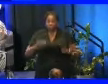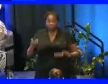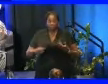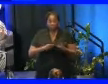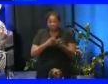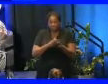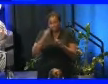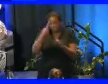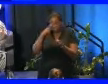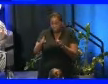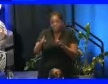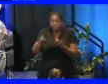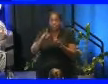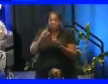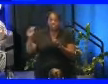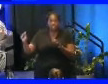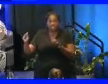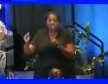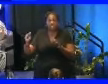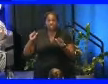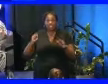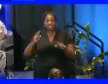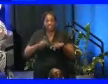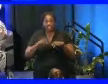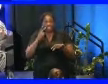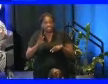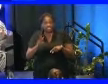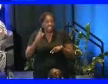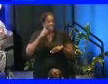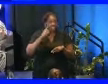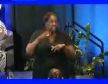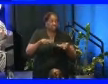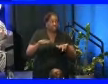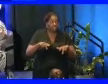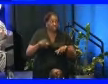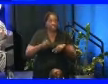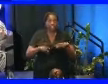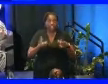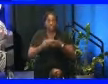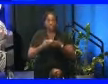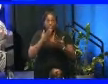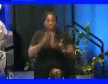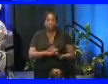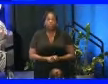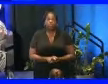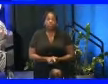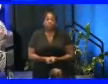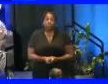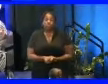to advocate for the disabled that can't see, that can't hear, that can't walk, and can't talk. Thank you.